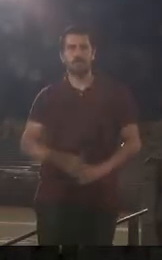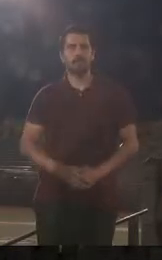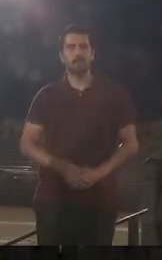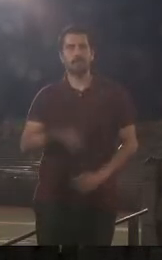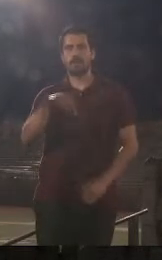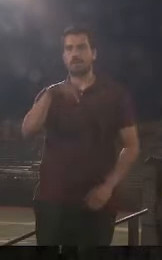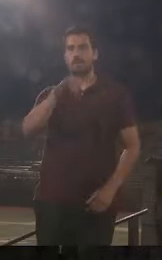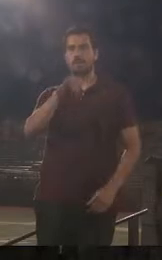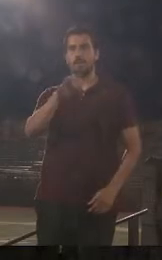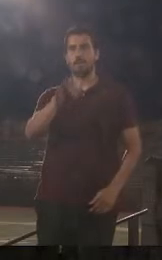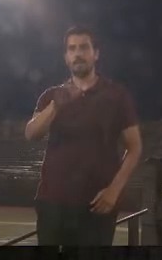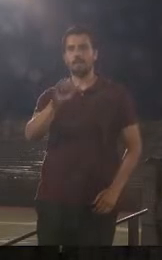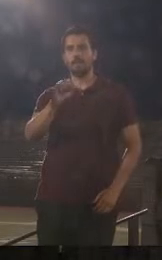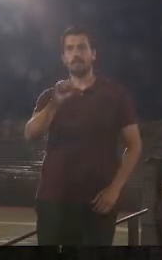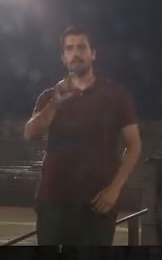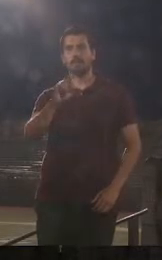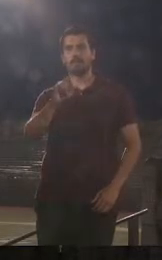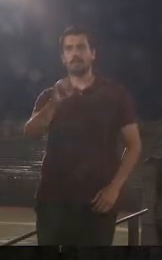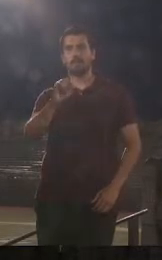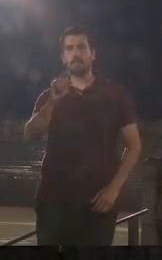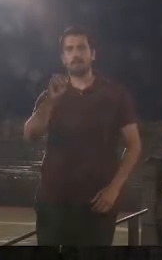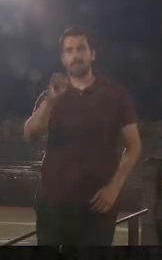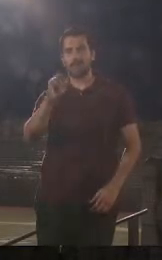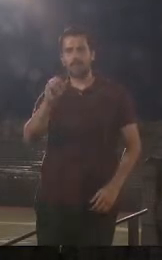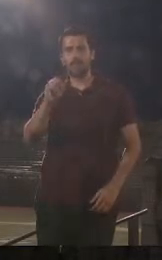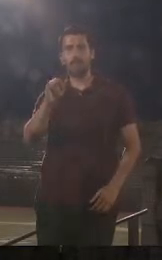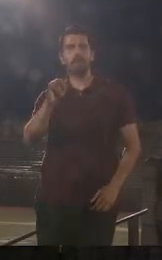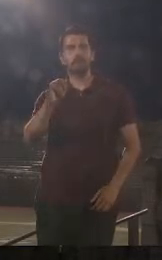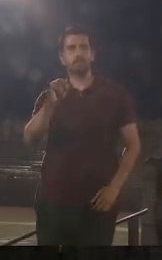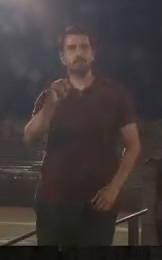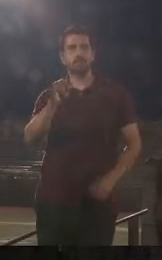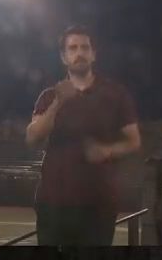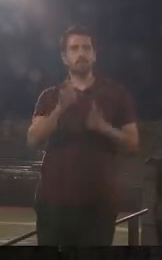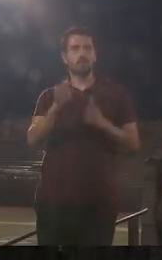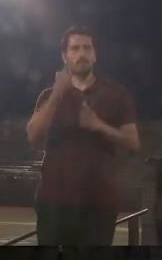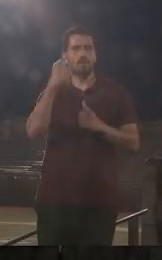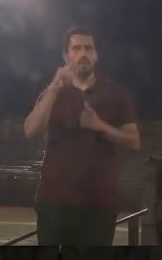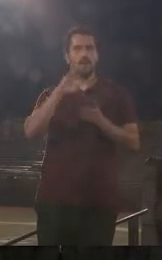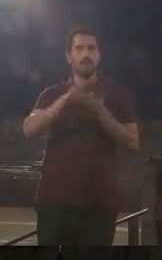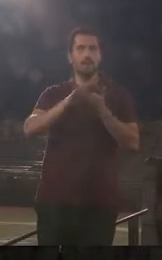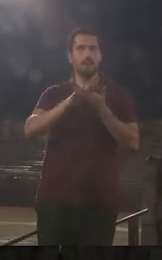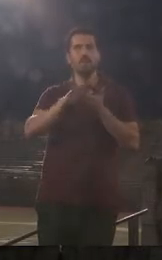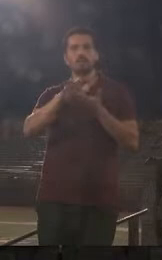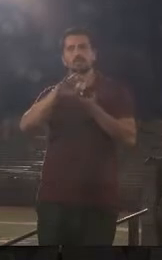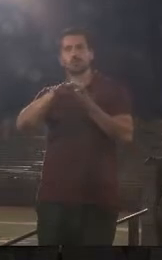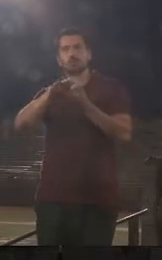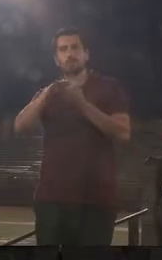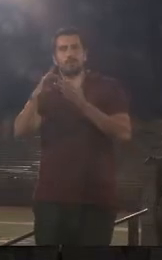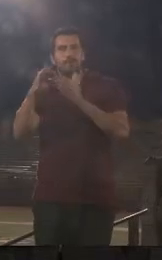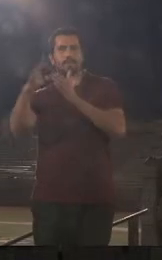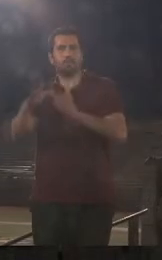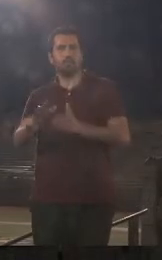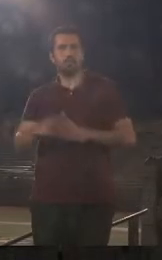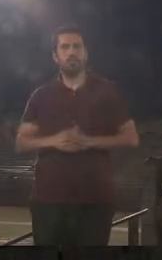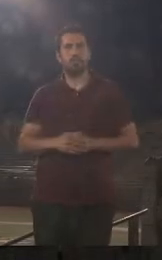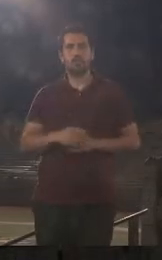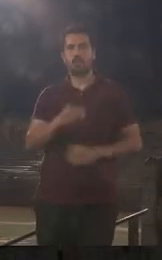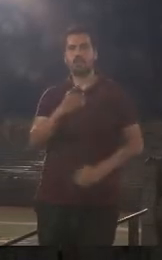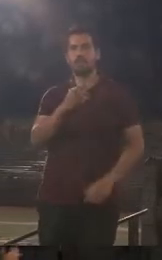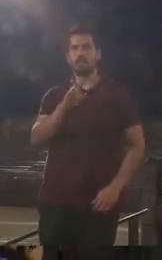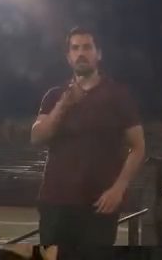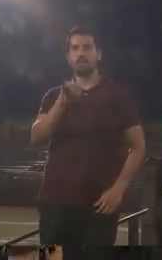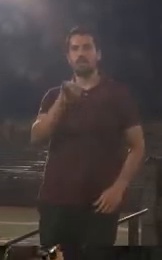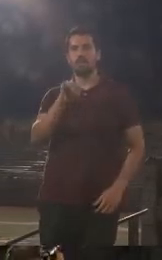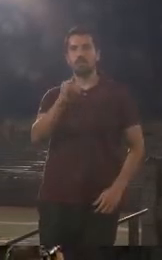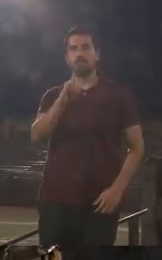Patty Salzman, Deputy Superintendent, Office of Academics and School Leadership. And Dr. Julio